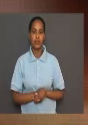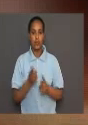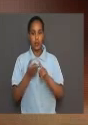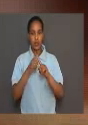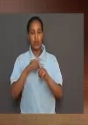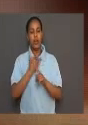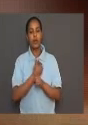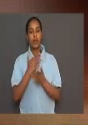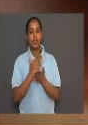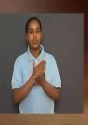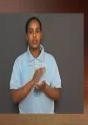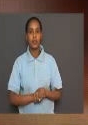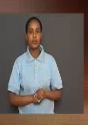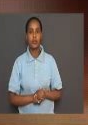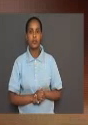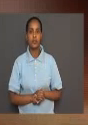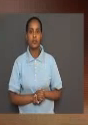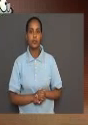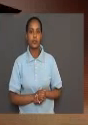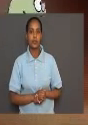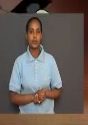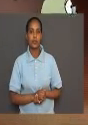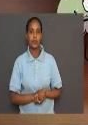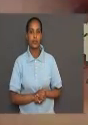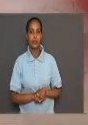Let's get back to our lesson.